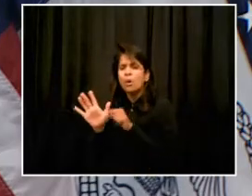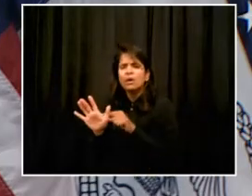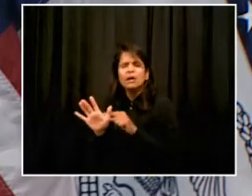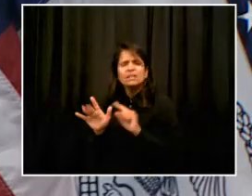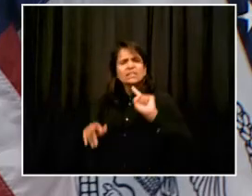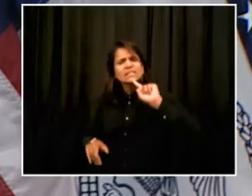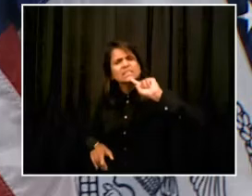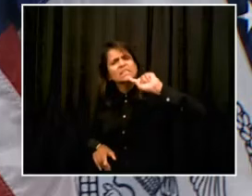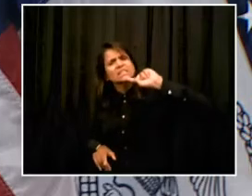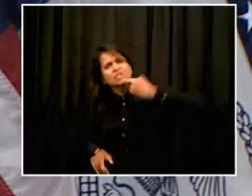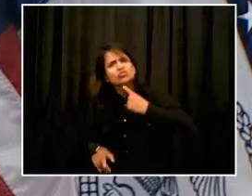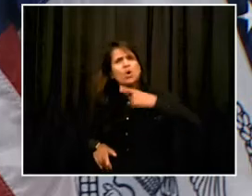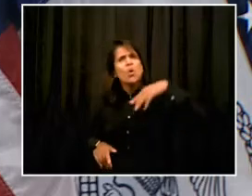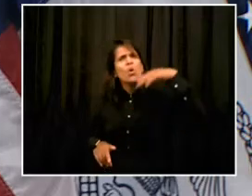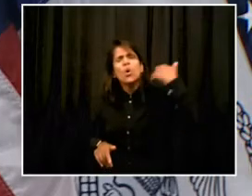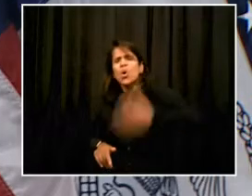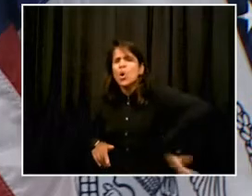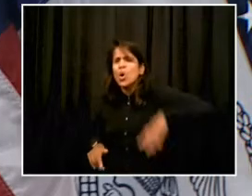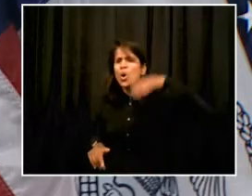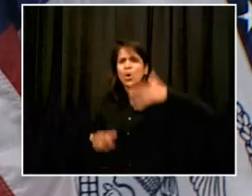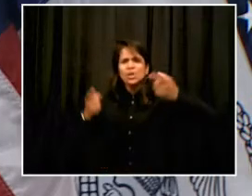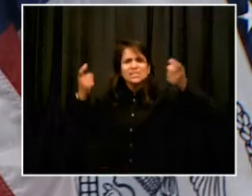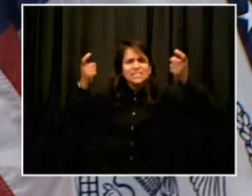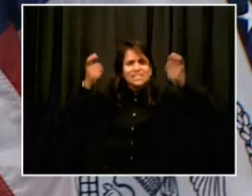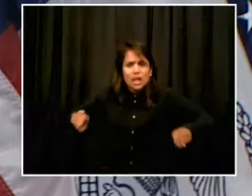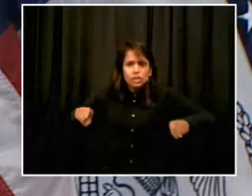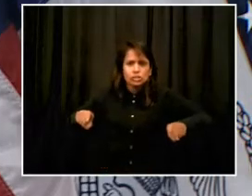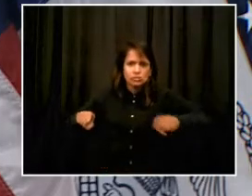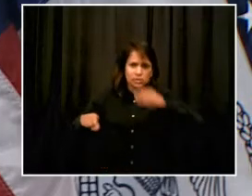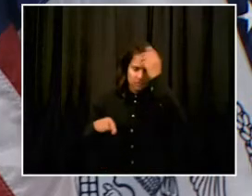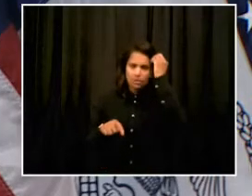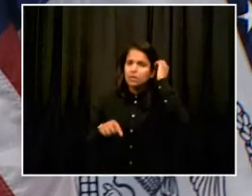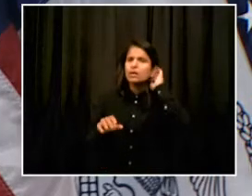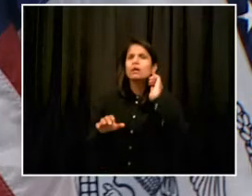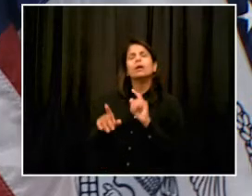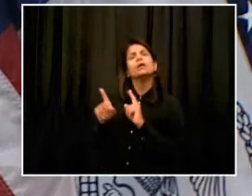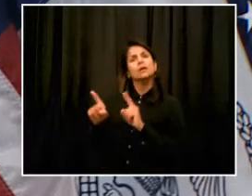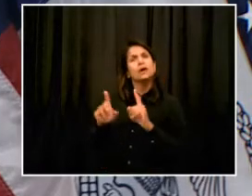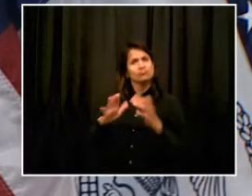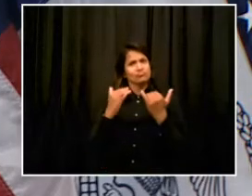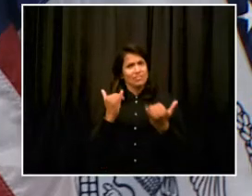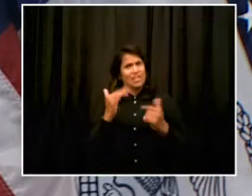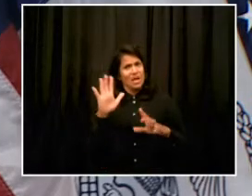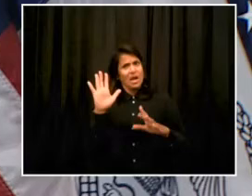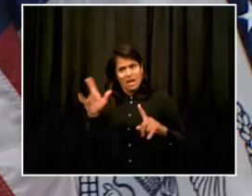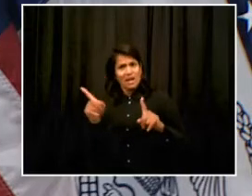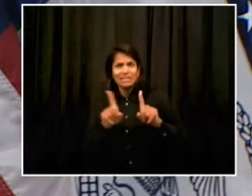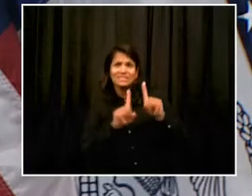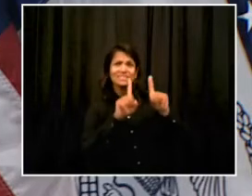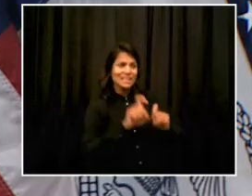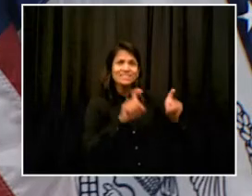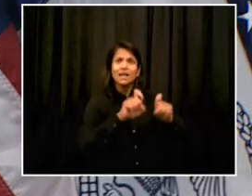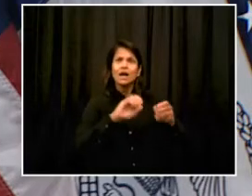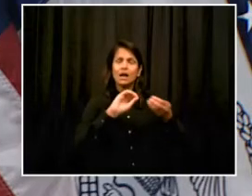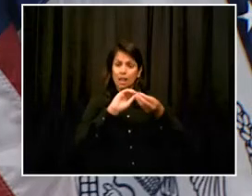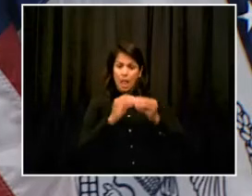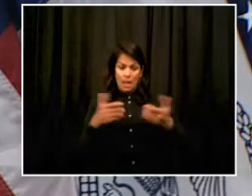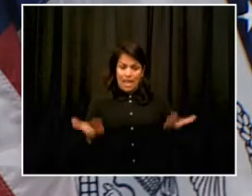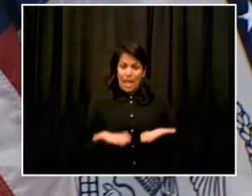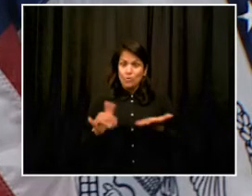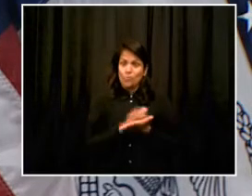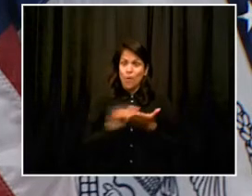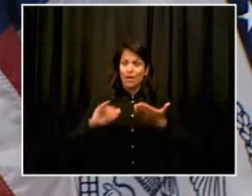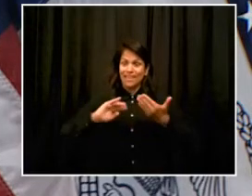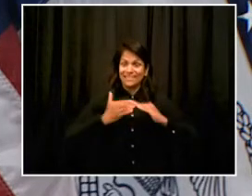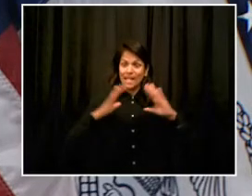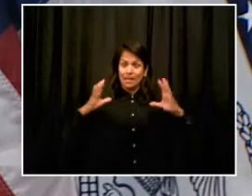low number of people who are testing positive right now, the clear improvement in the healthcare situation, the